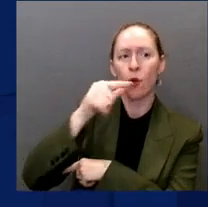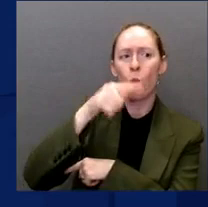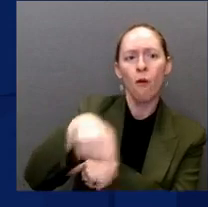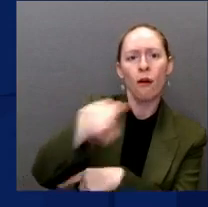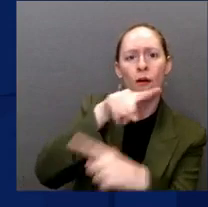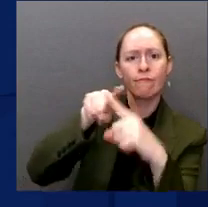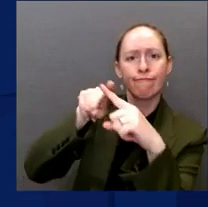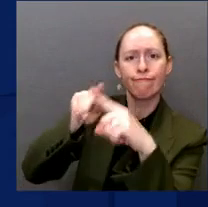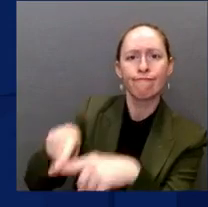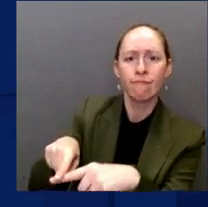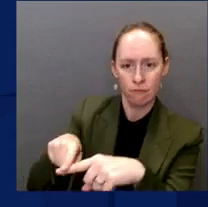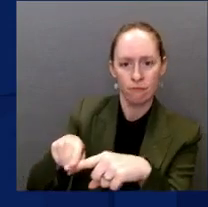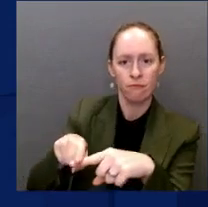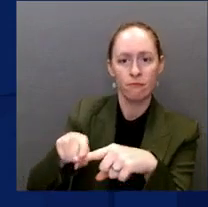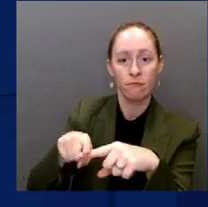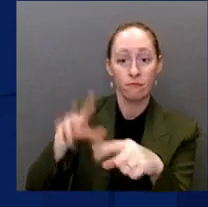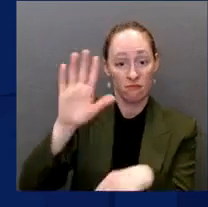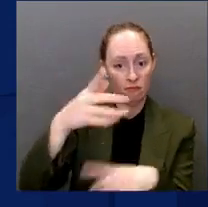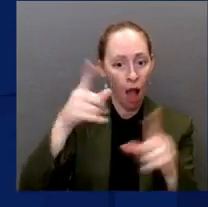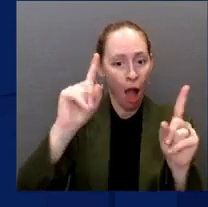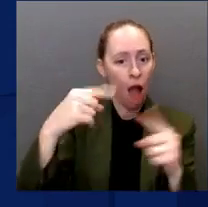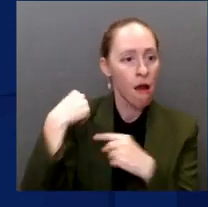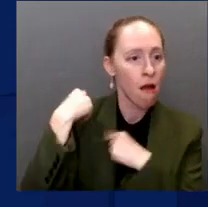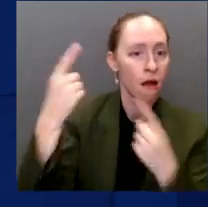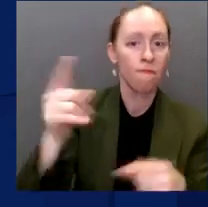45 years.